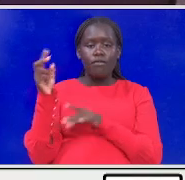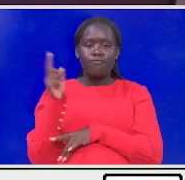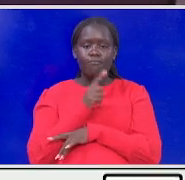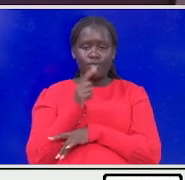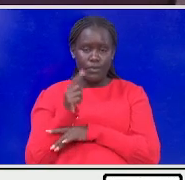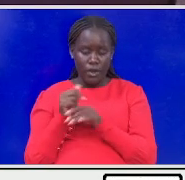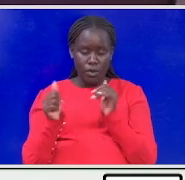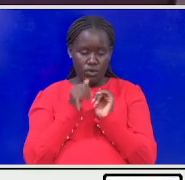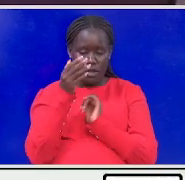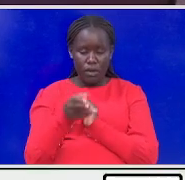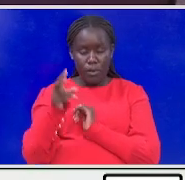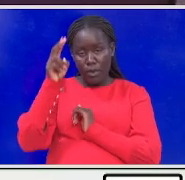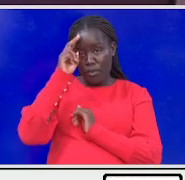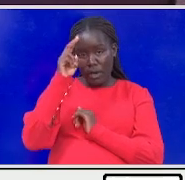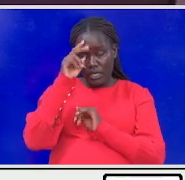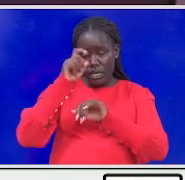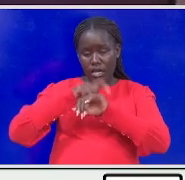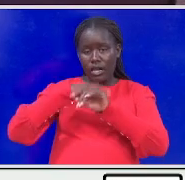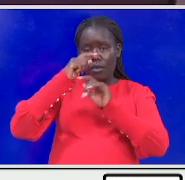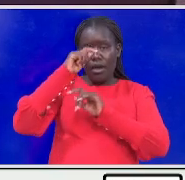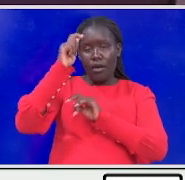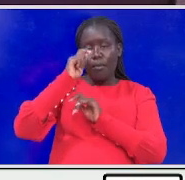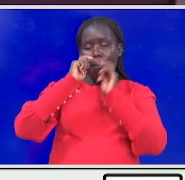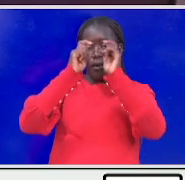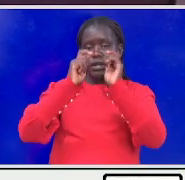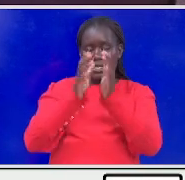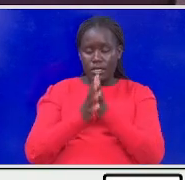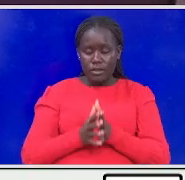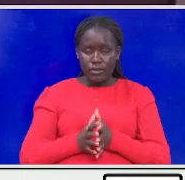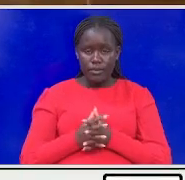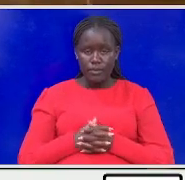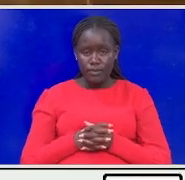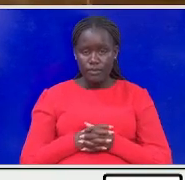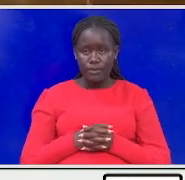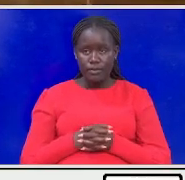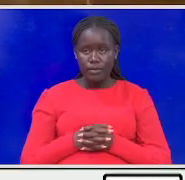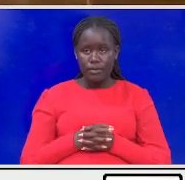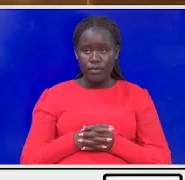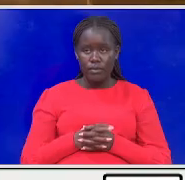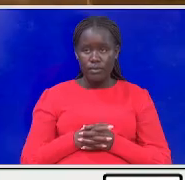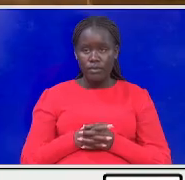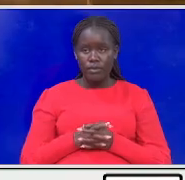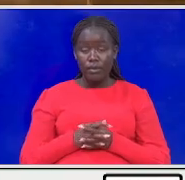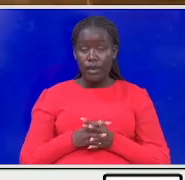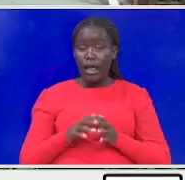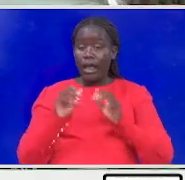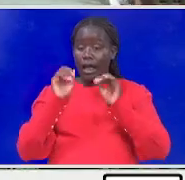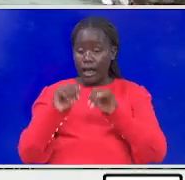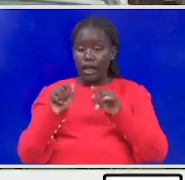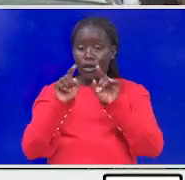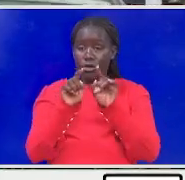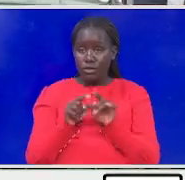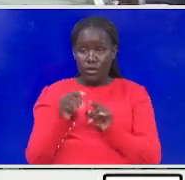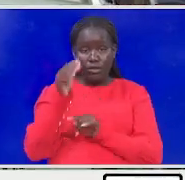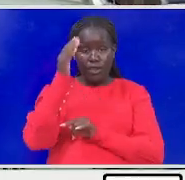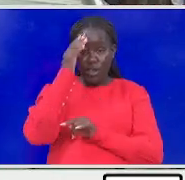by police officers during the protests. Samira Mohammed with the details. Then where are they? Because they can also, they know where they